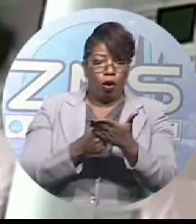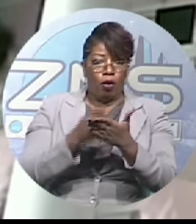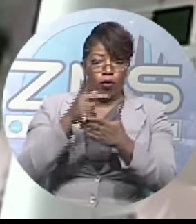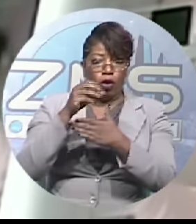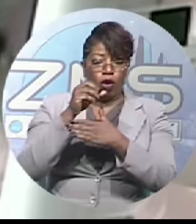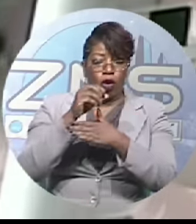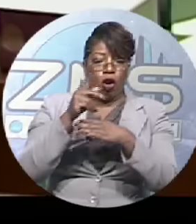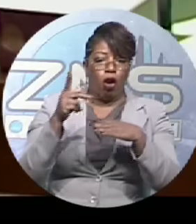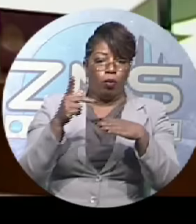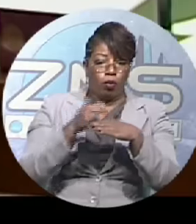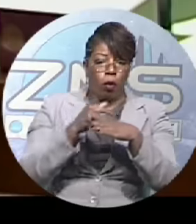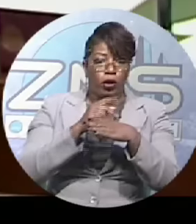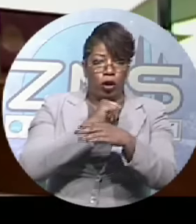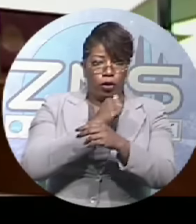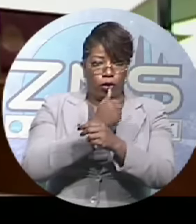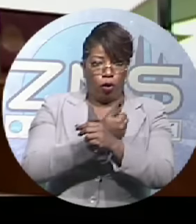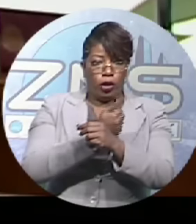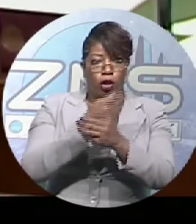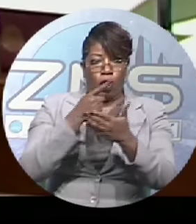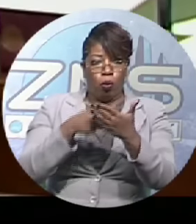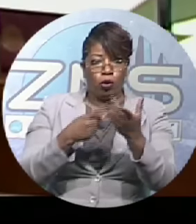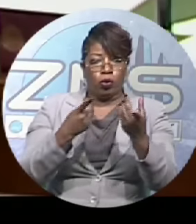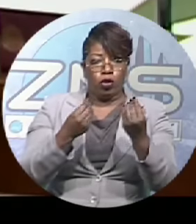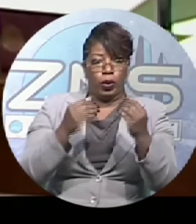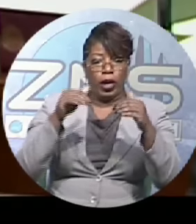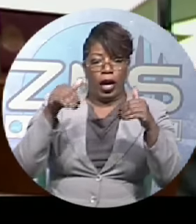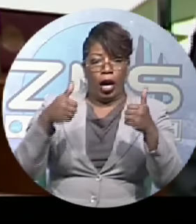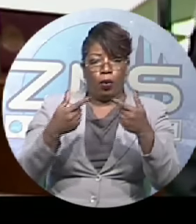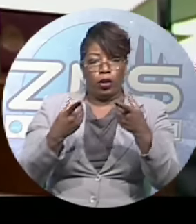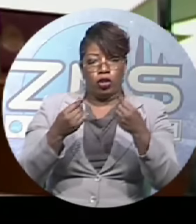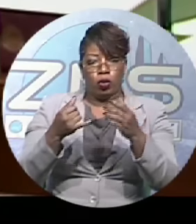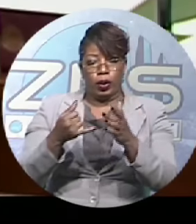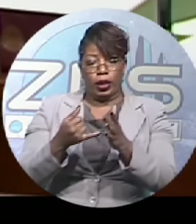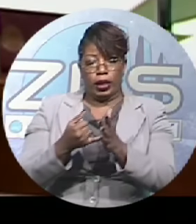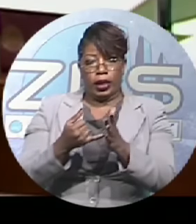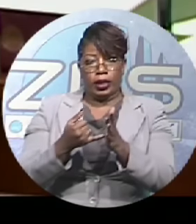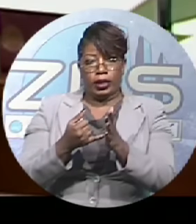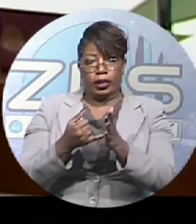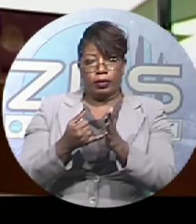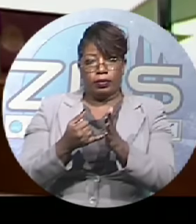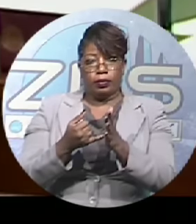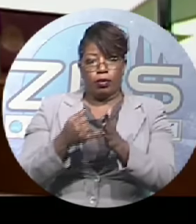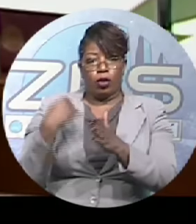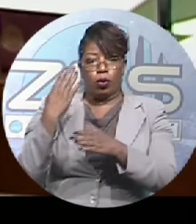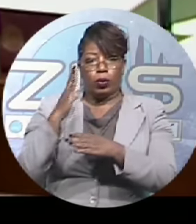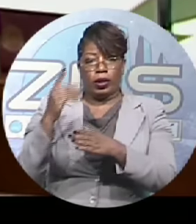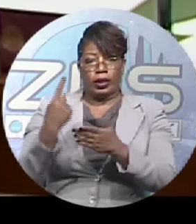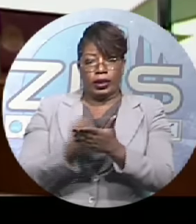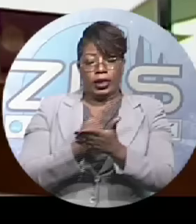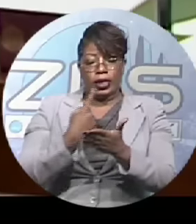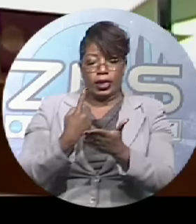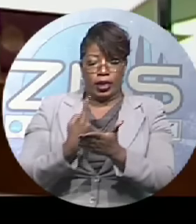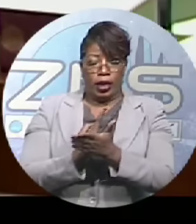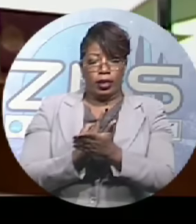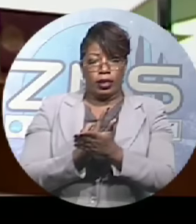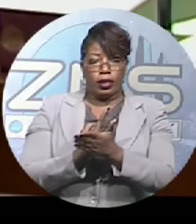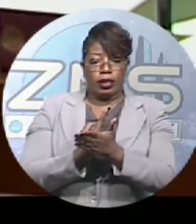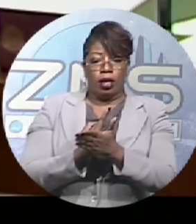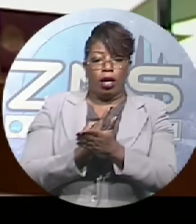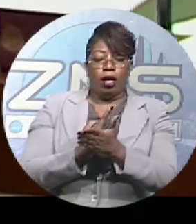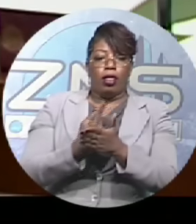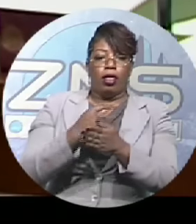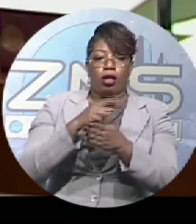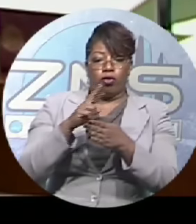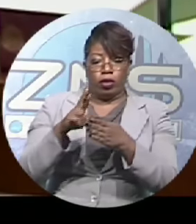hope, as to what we're doing, how we're going about doing it. We'll just discuss the outcome and the end